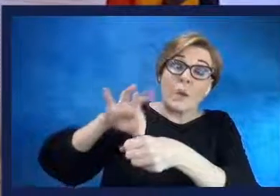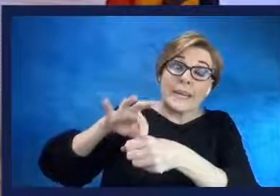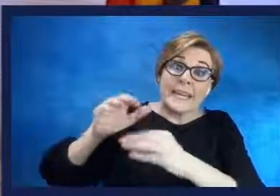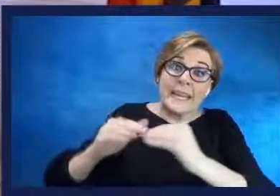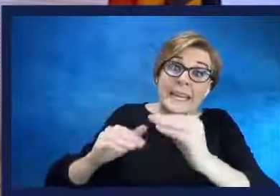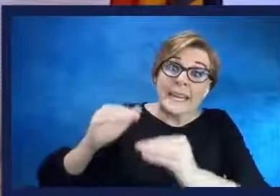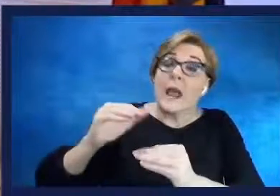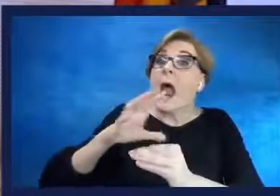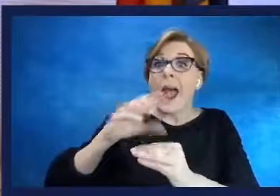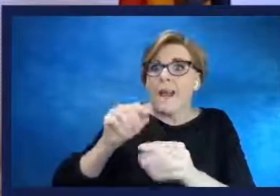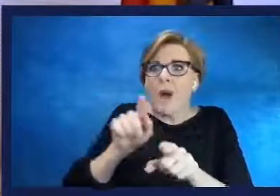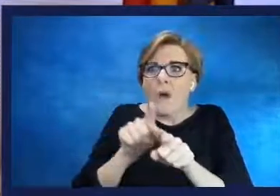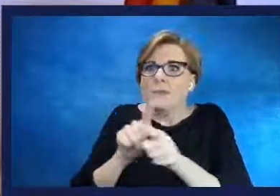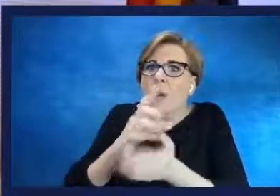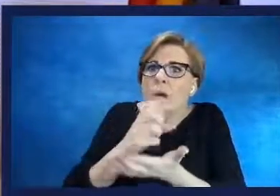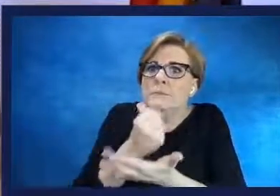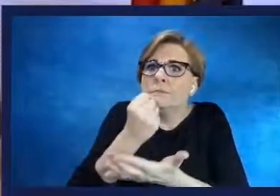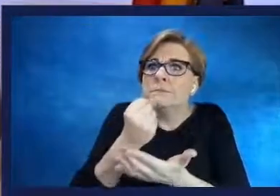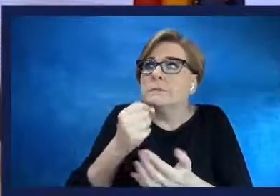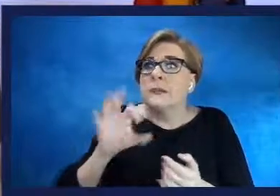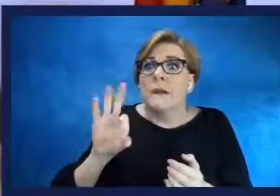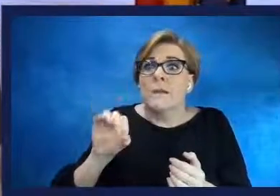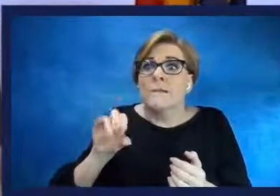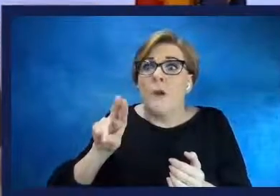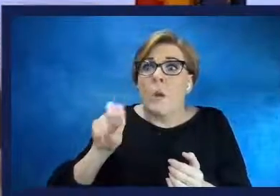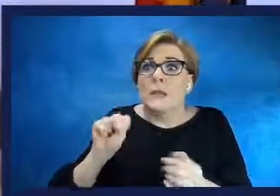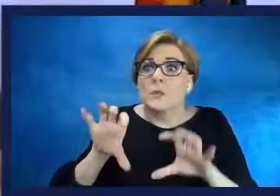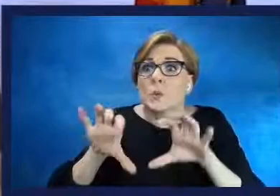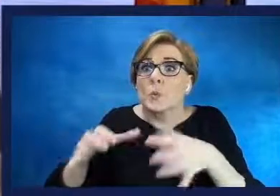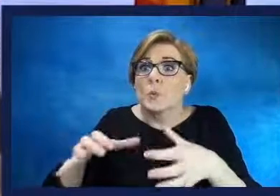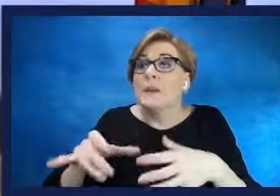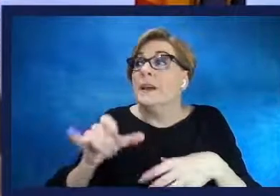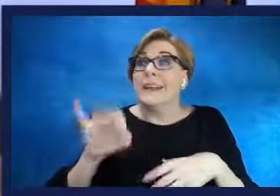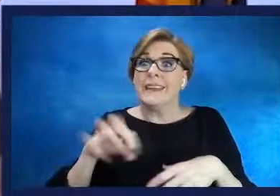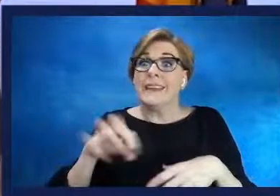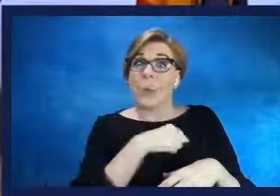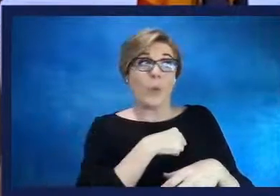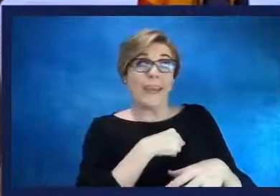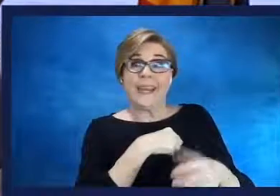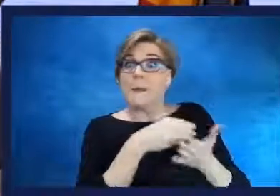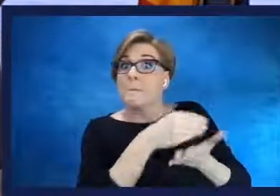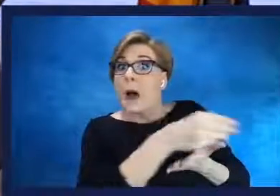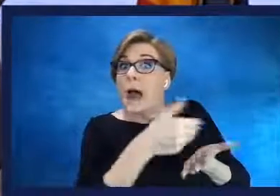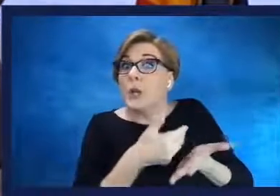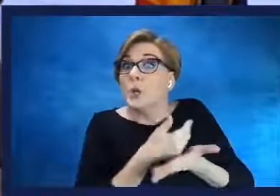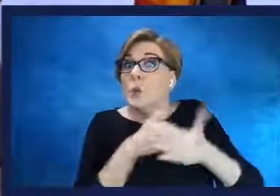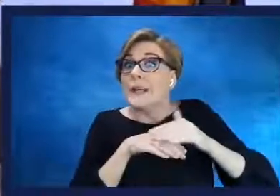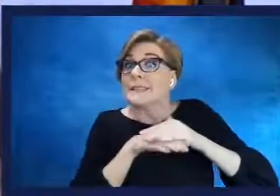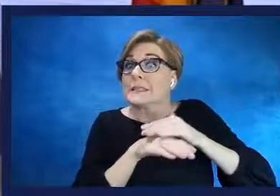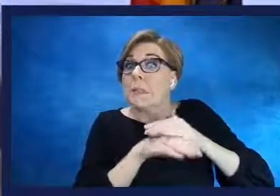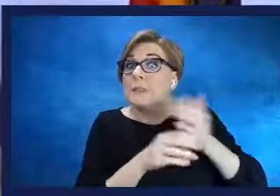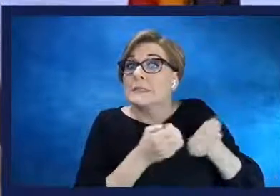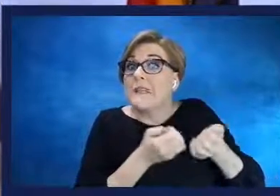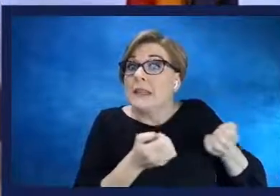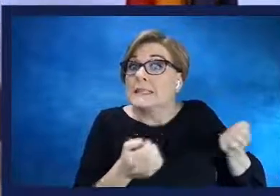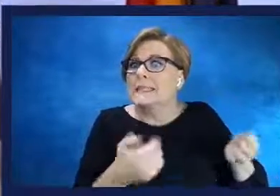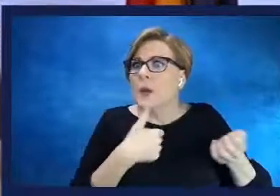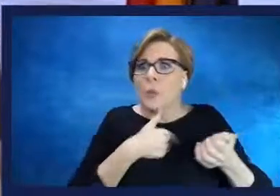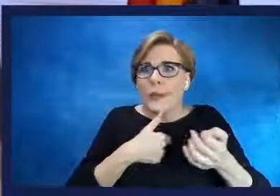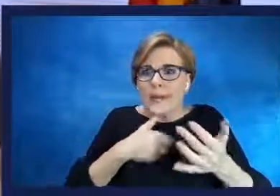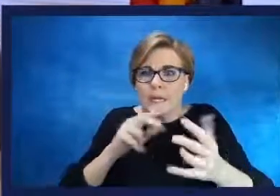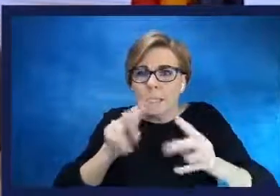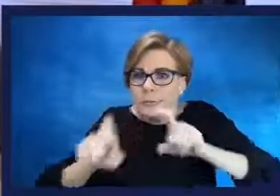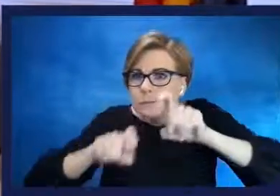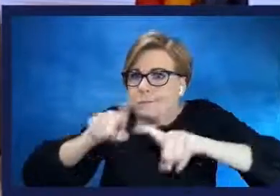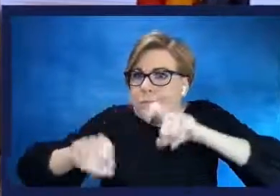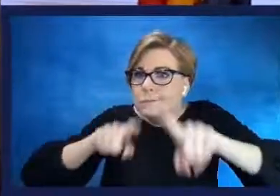groups for when we have new equipment, new accessible devices. We want to be able to hit the community and get that community to be participatory